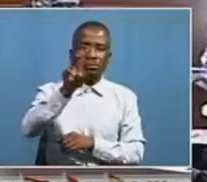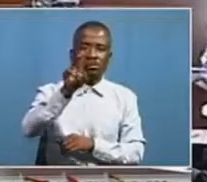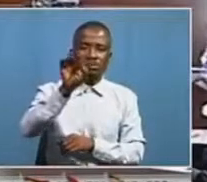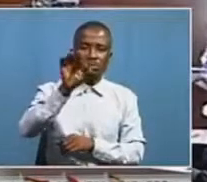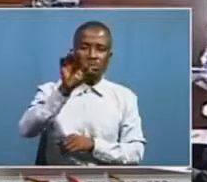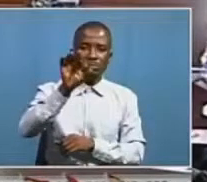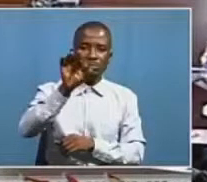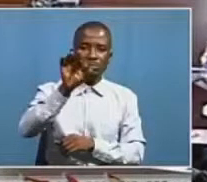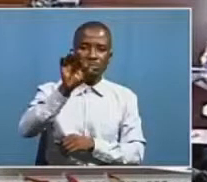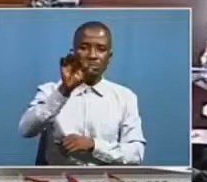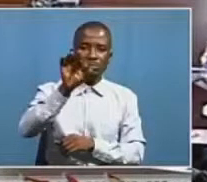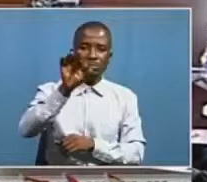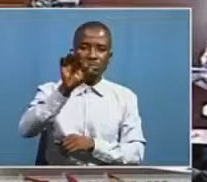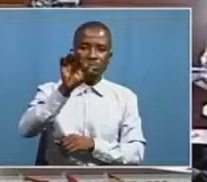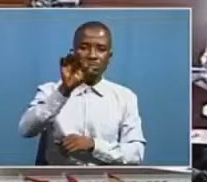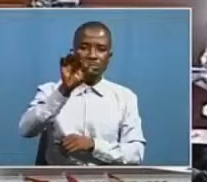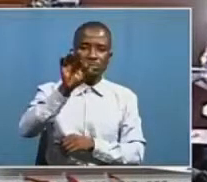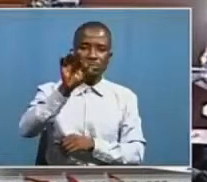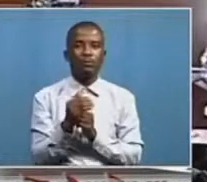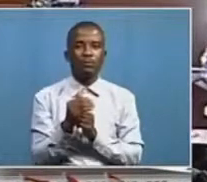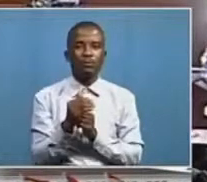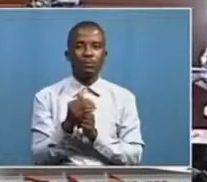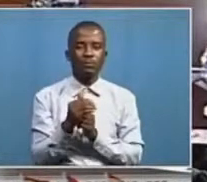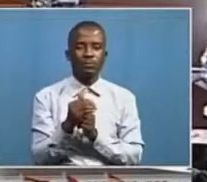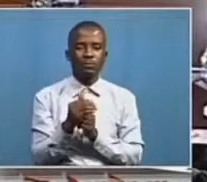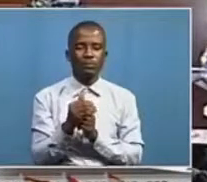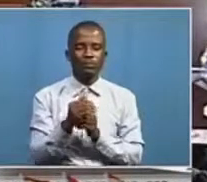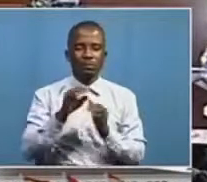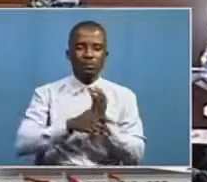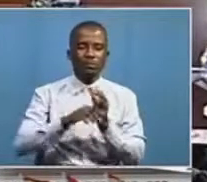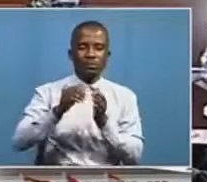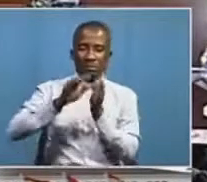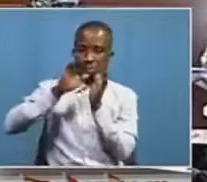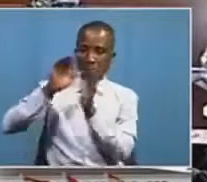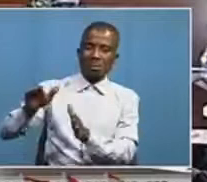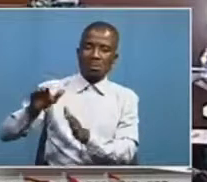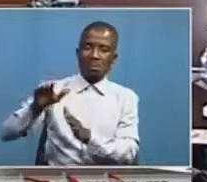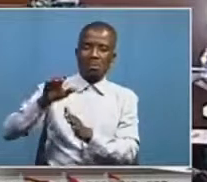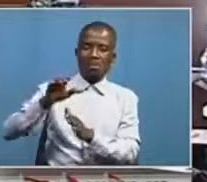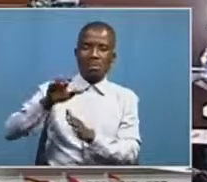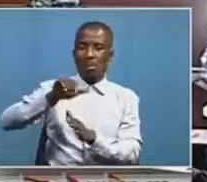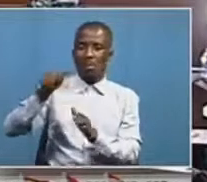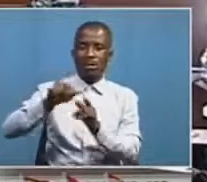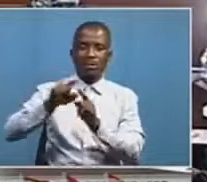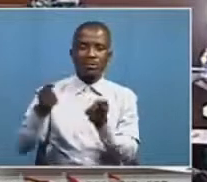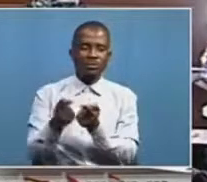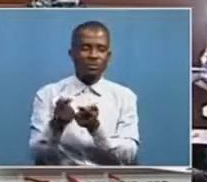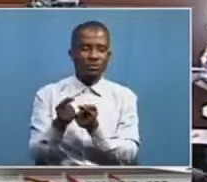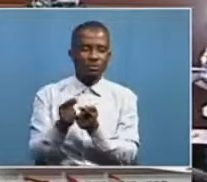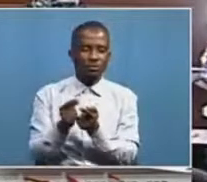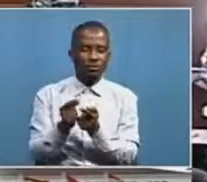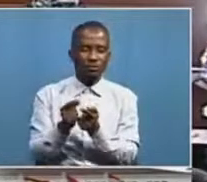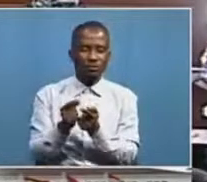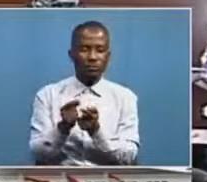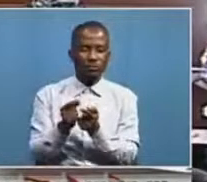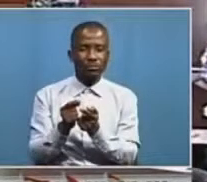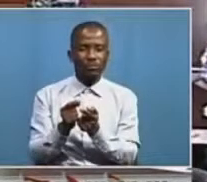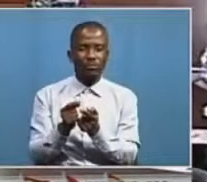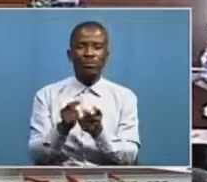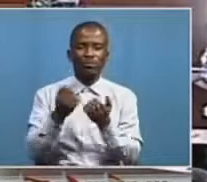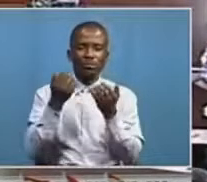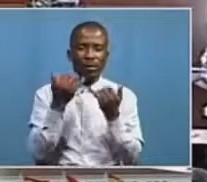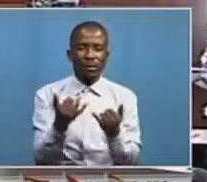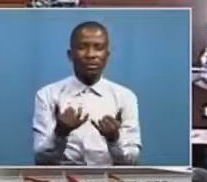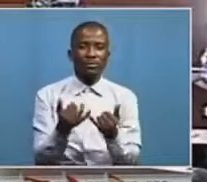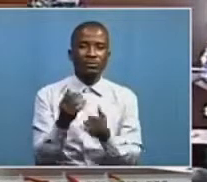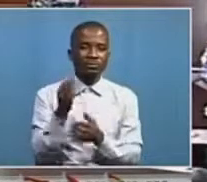51.295% of the total valid votes cast, excluding the votes from Techiman South constituency. What